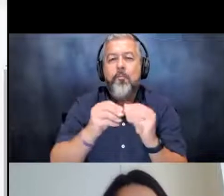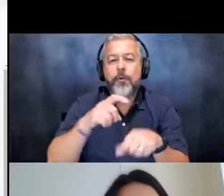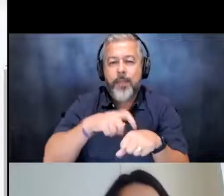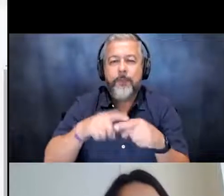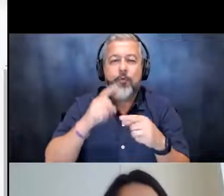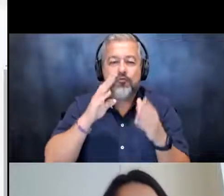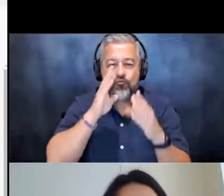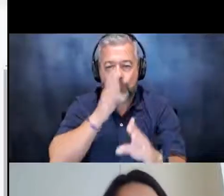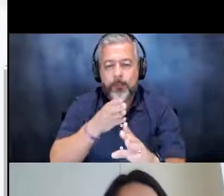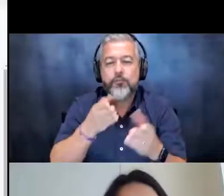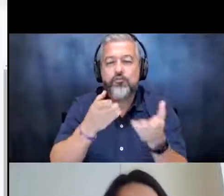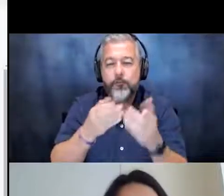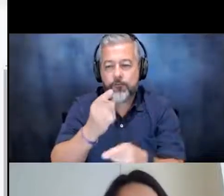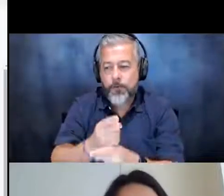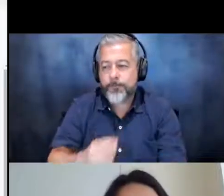service.